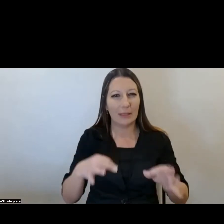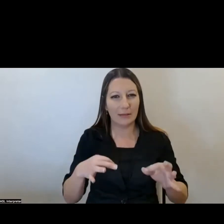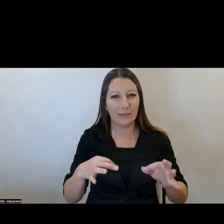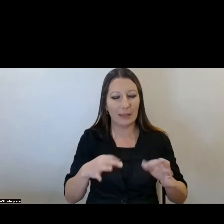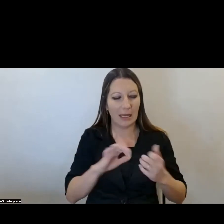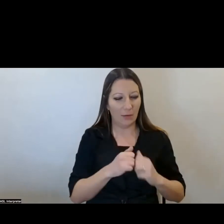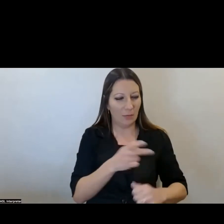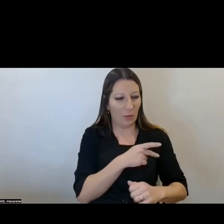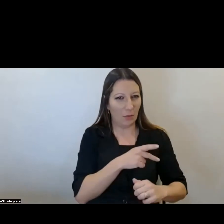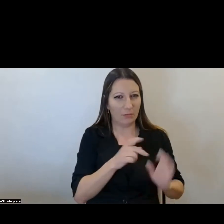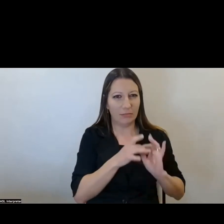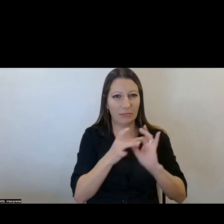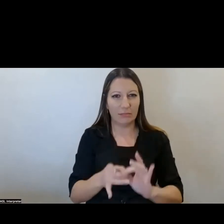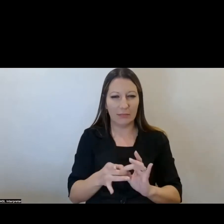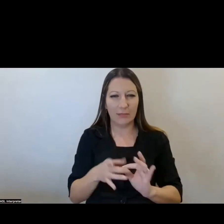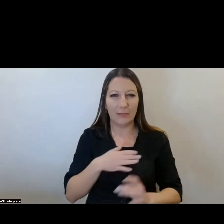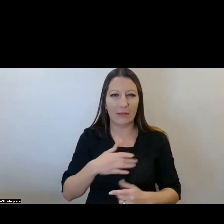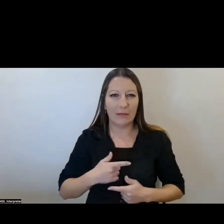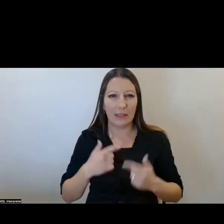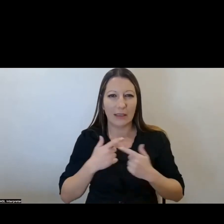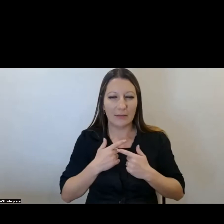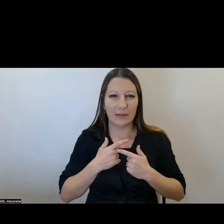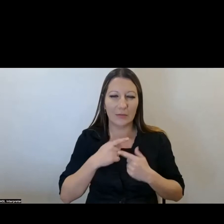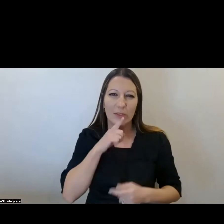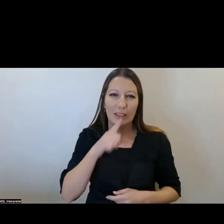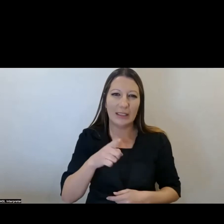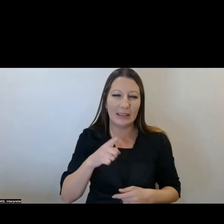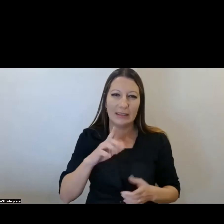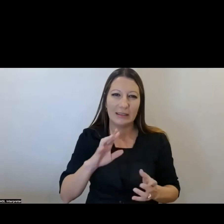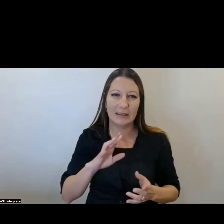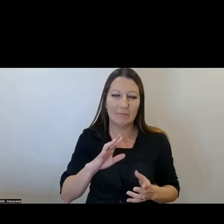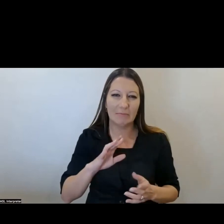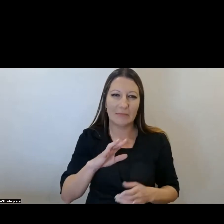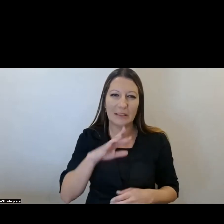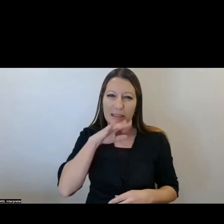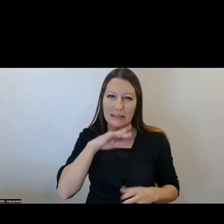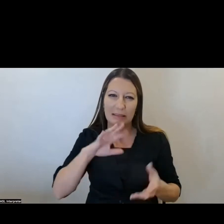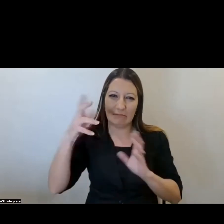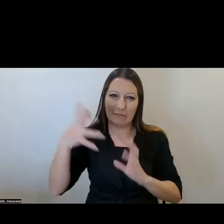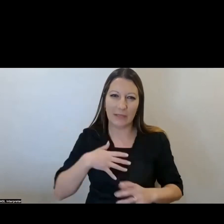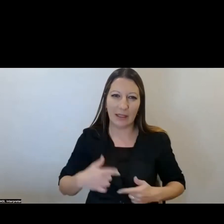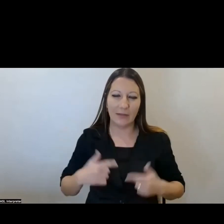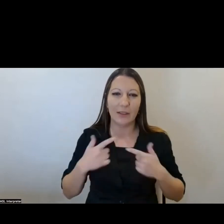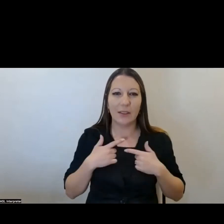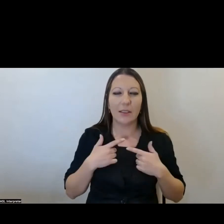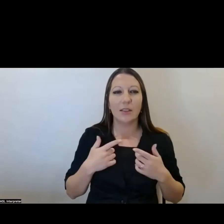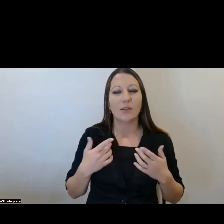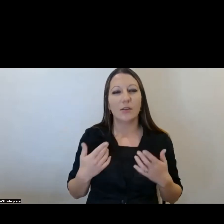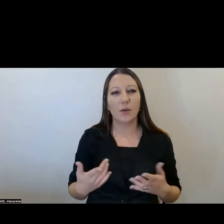because all of this is messy, and it's so I offer no solution to a problem I identify,